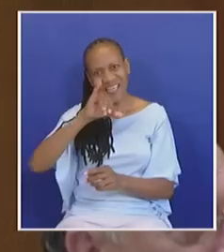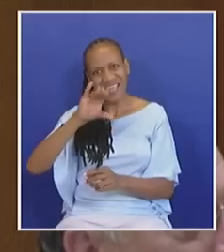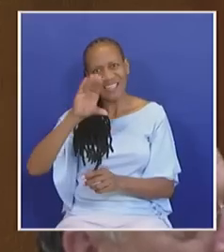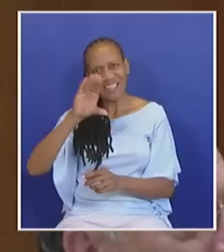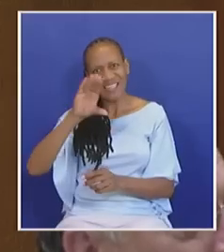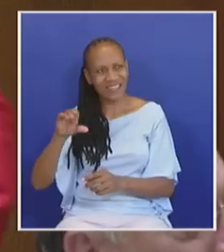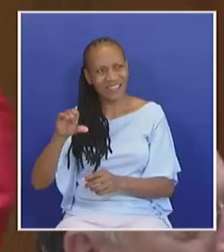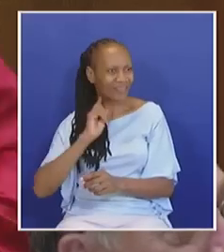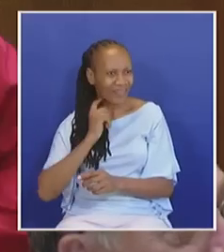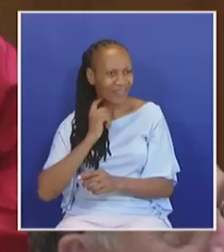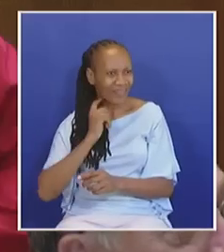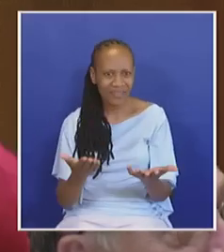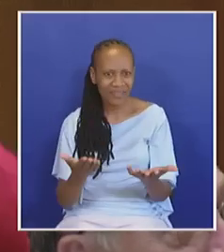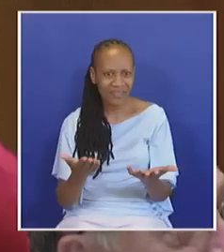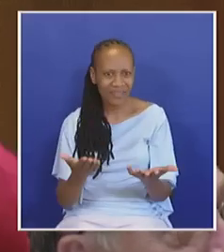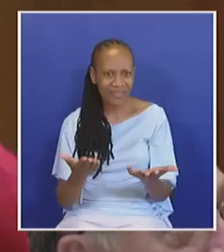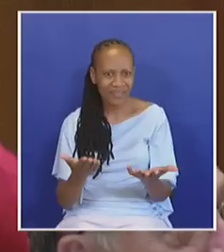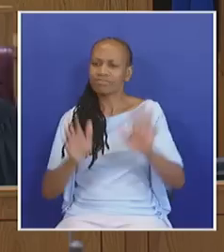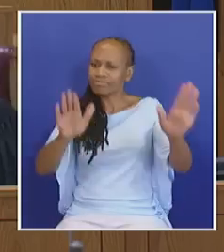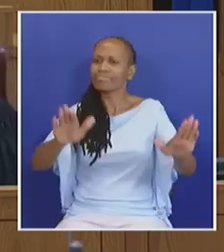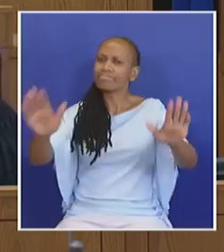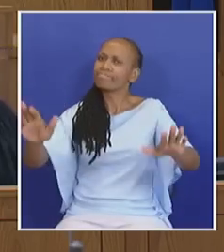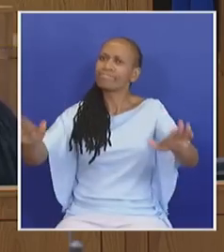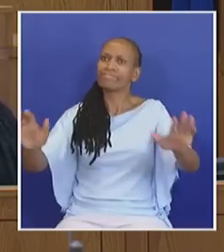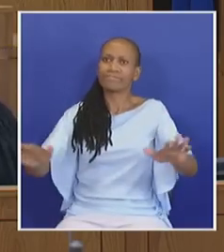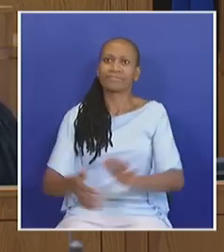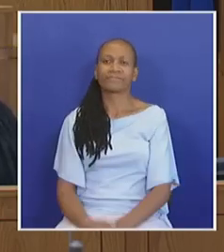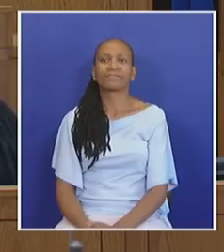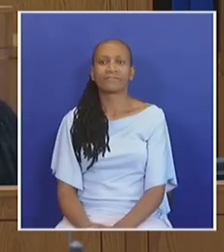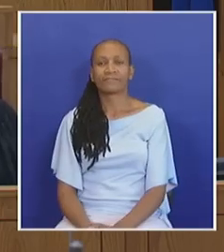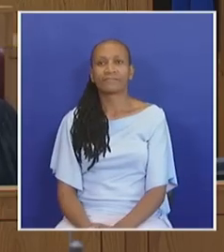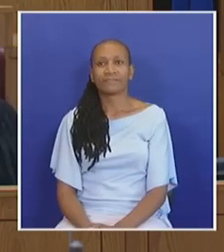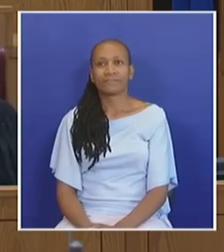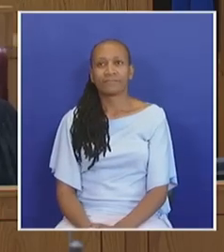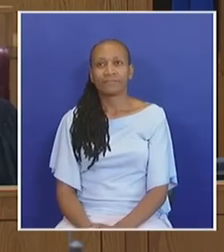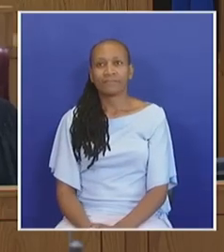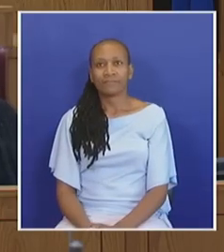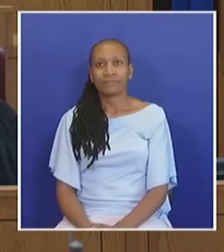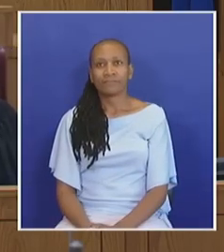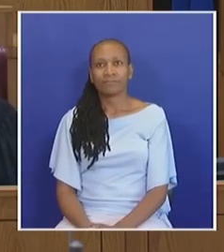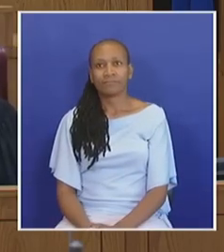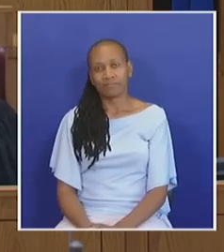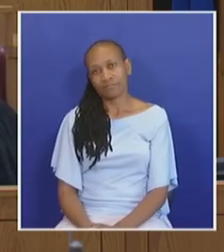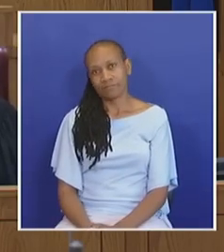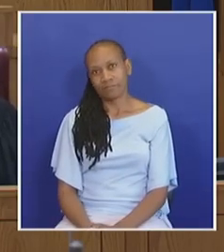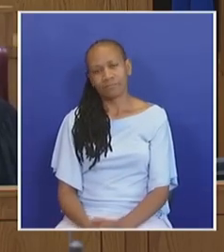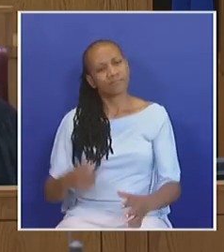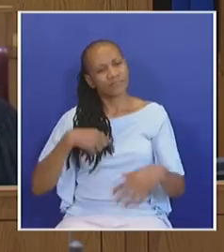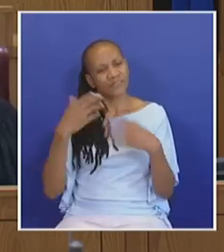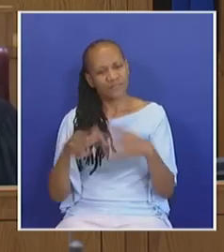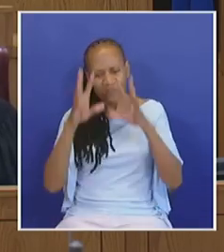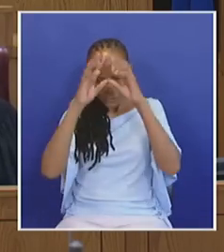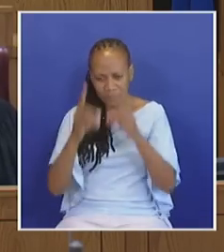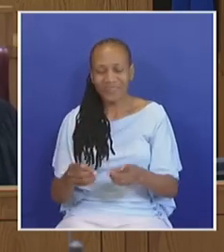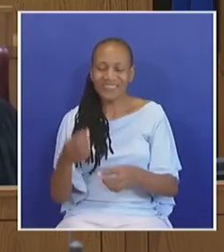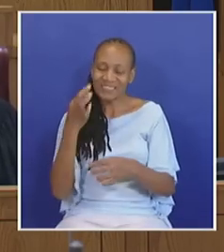treason. Honorable members, order, order. I have made a ruling that this honorable